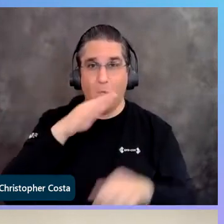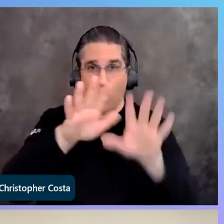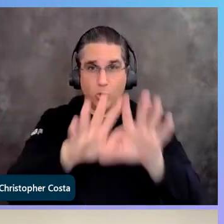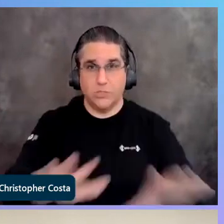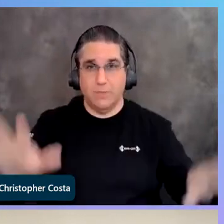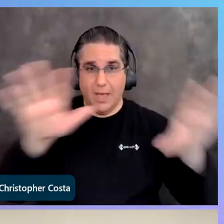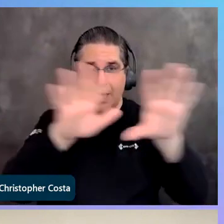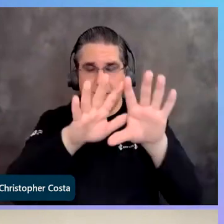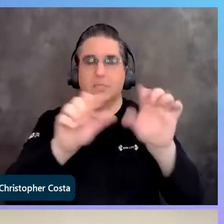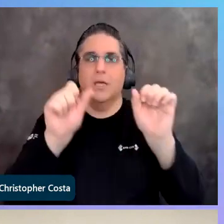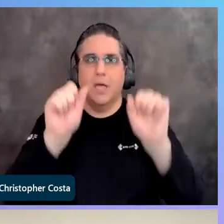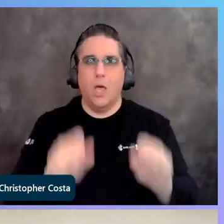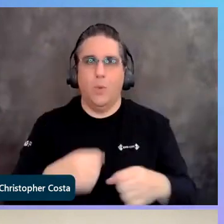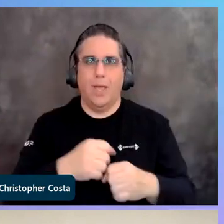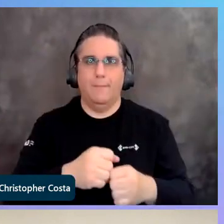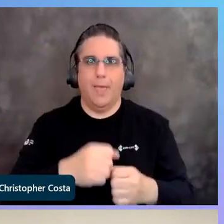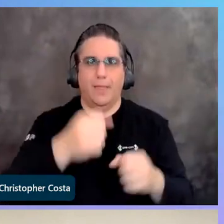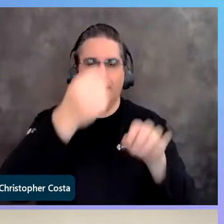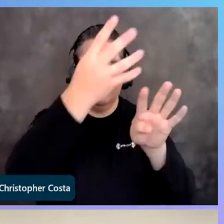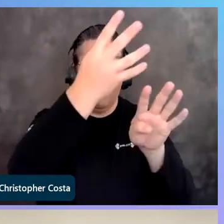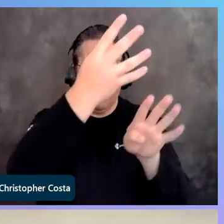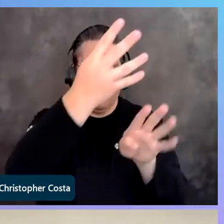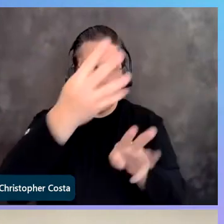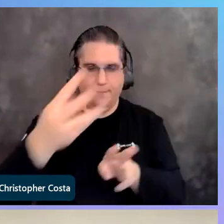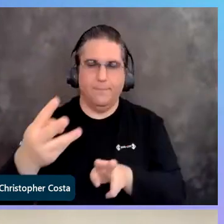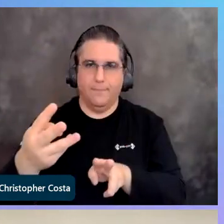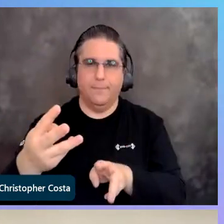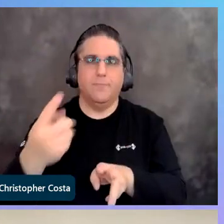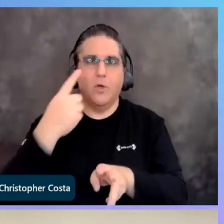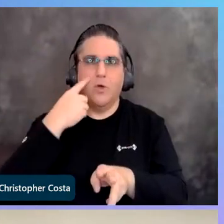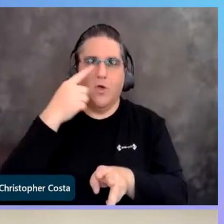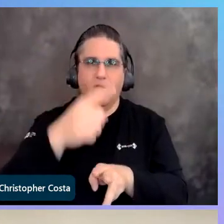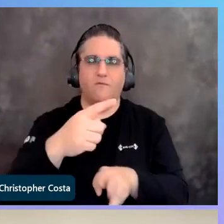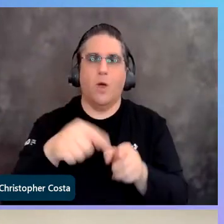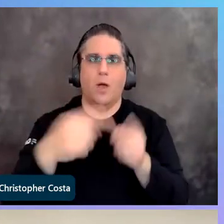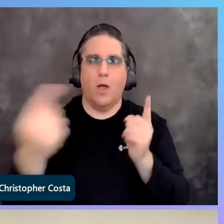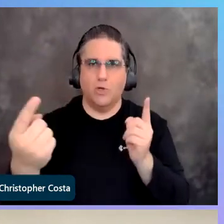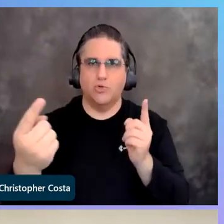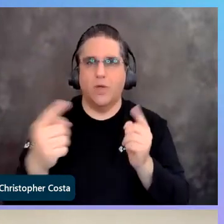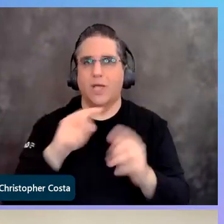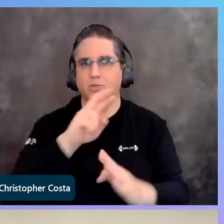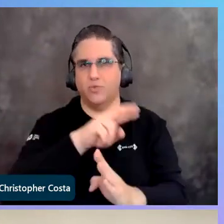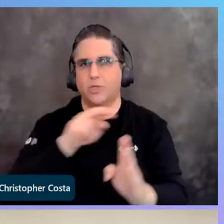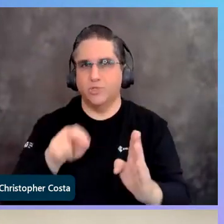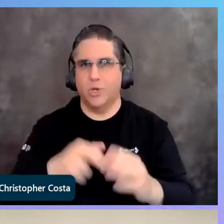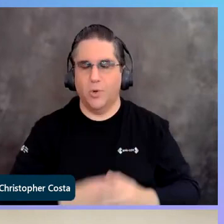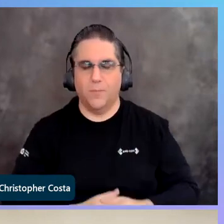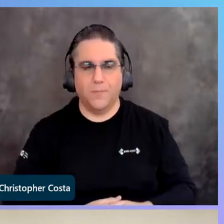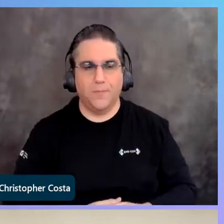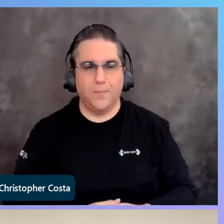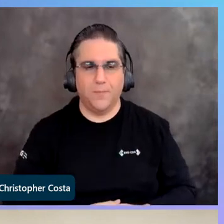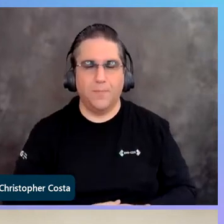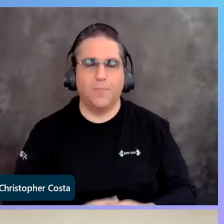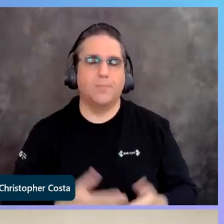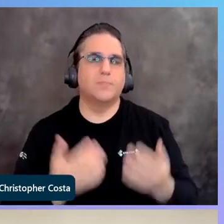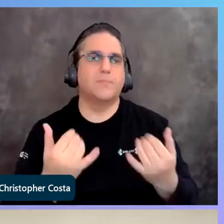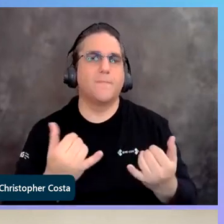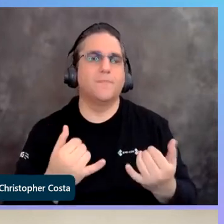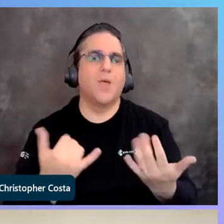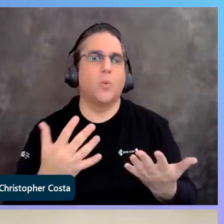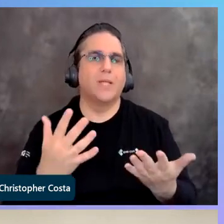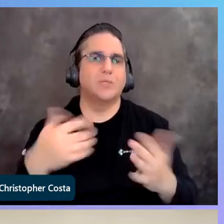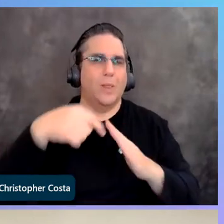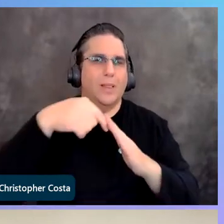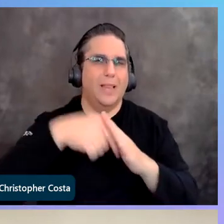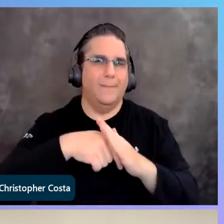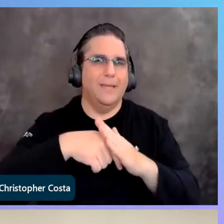contrast ratio thresholds. We're going to come back to this graph later on, but let's start scratching the surface by looking at examples of why